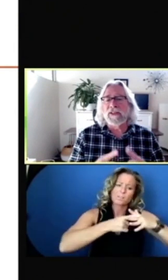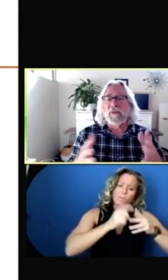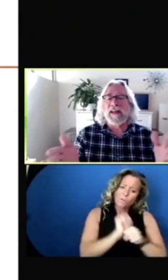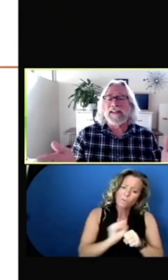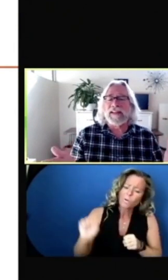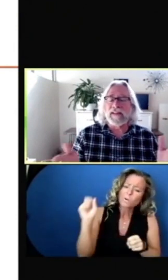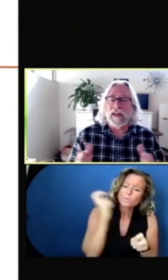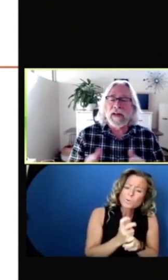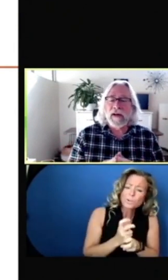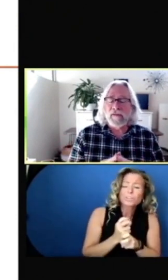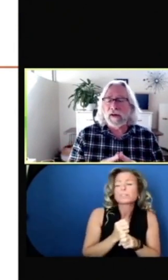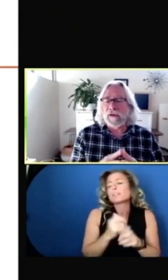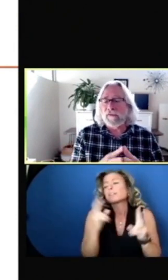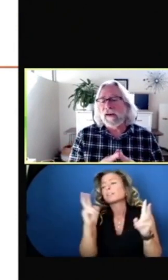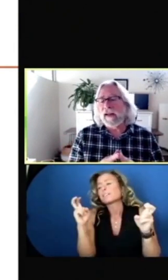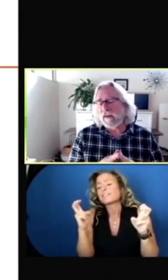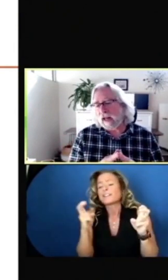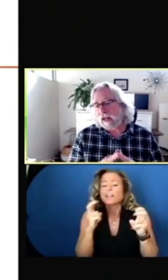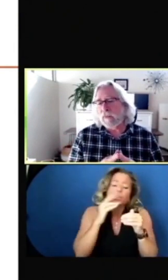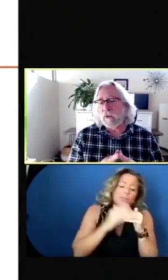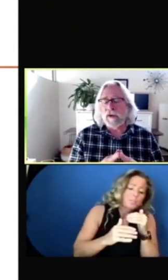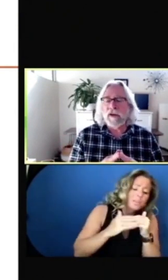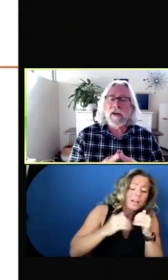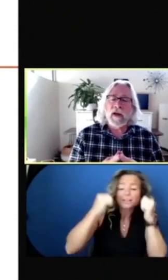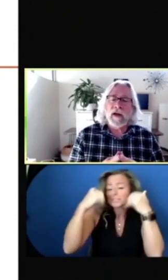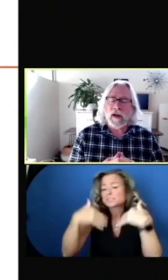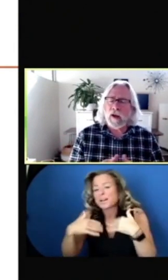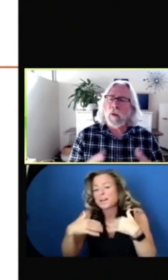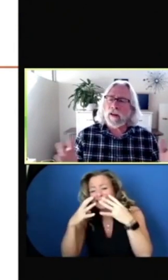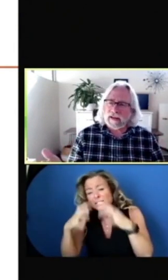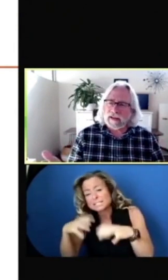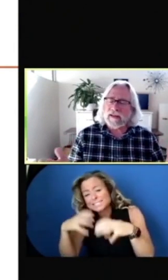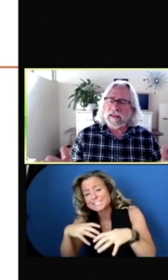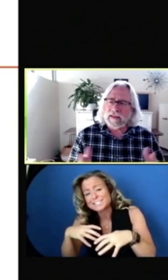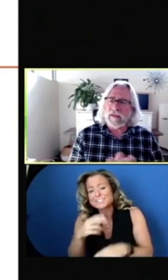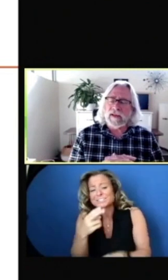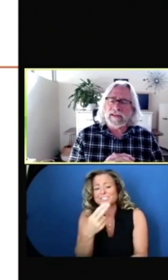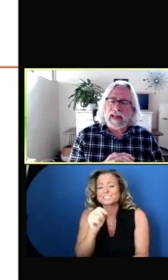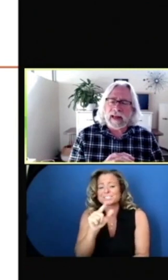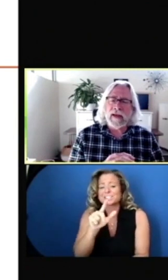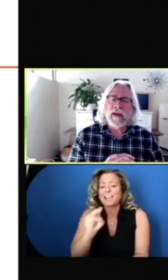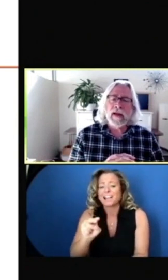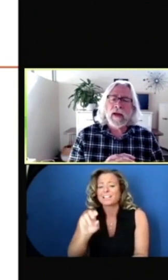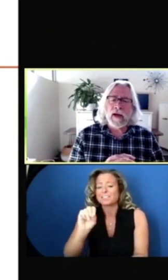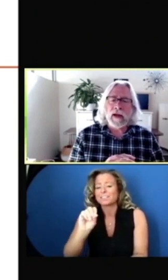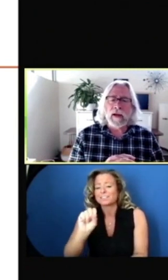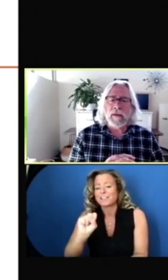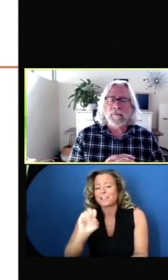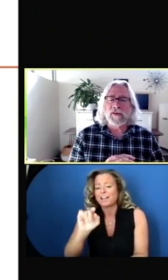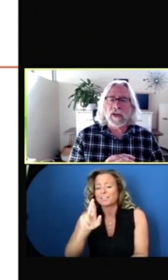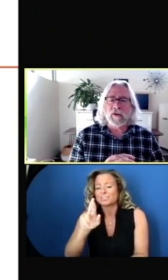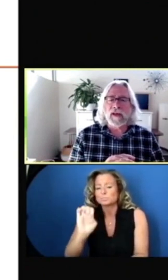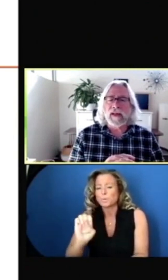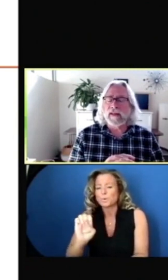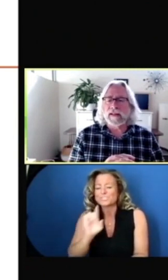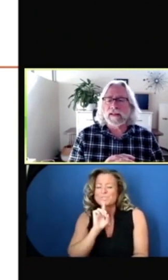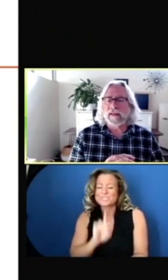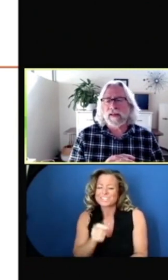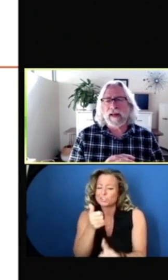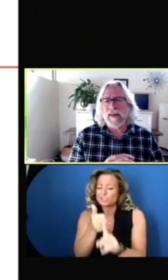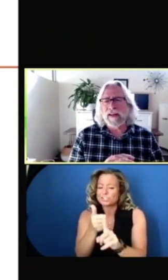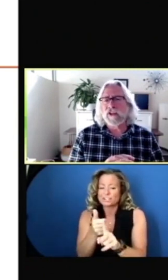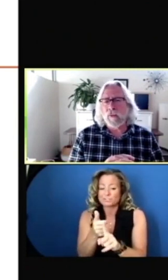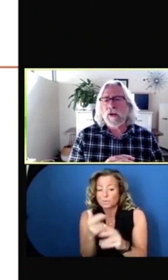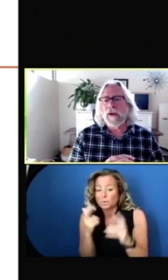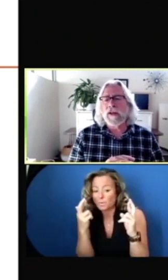and blood, sweat, and tears of our good friend Helen Osborne. I hope Helen is out there today. She created